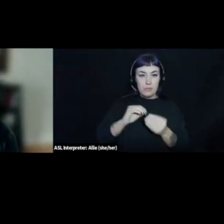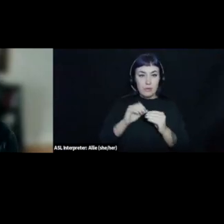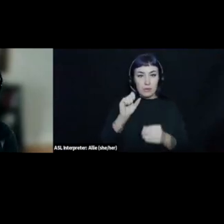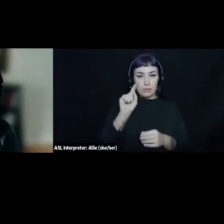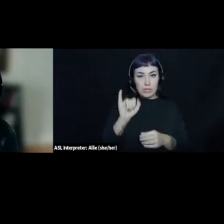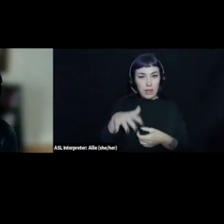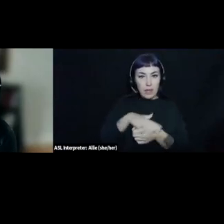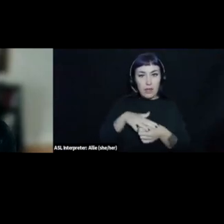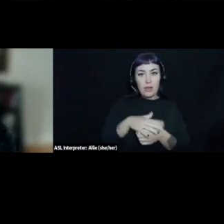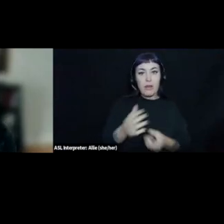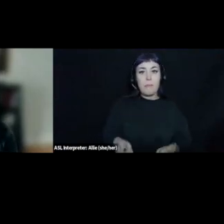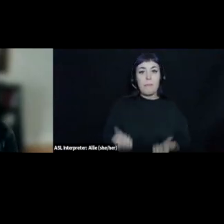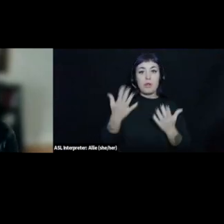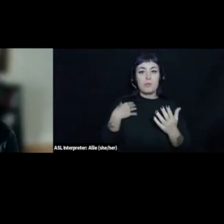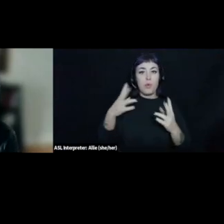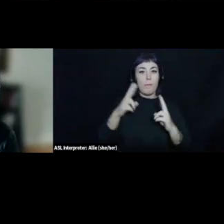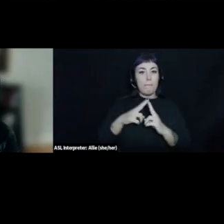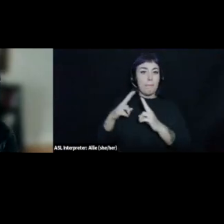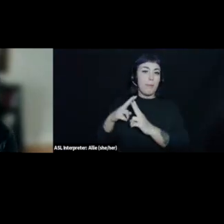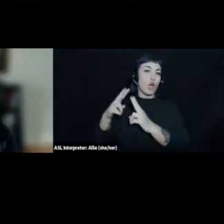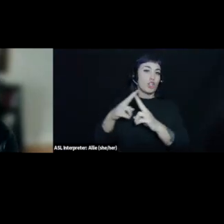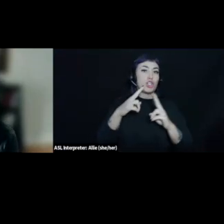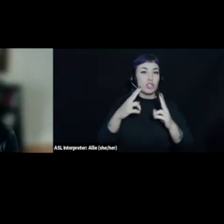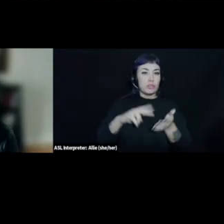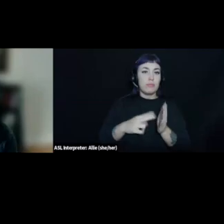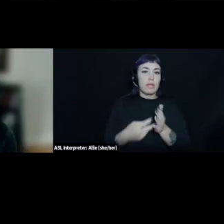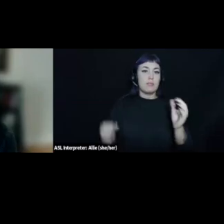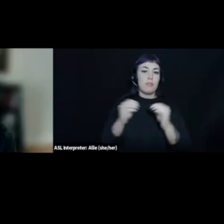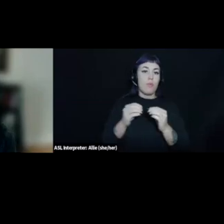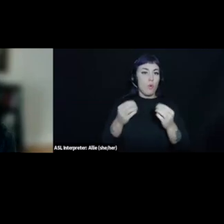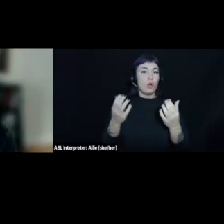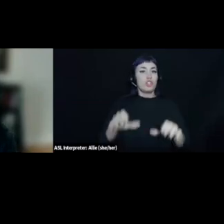STIs, having multiple partners means more chances of exposure.